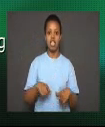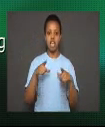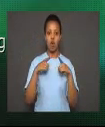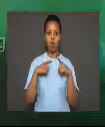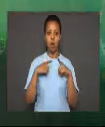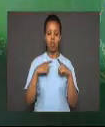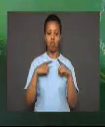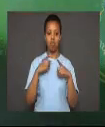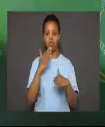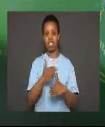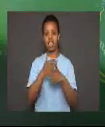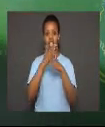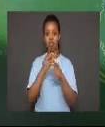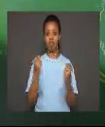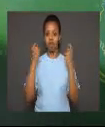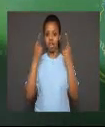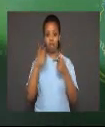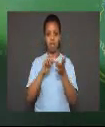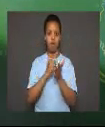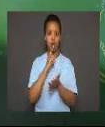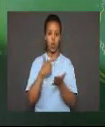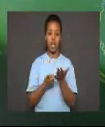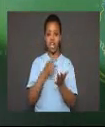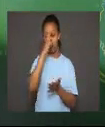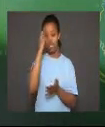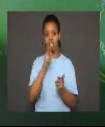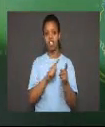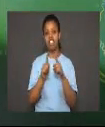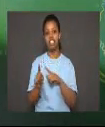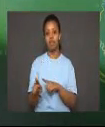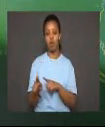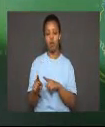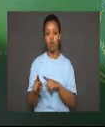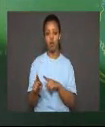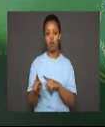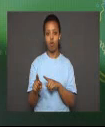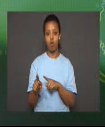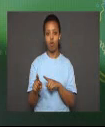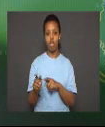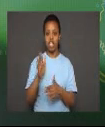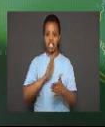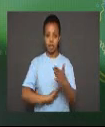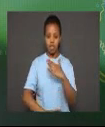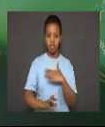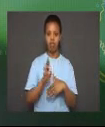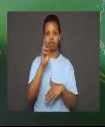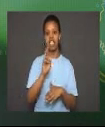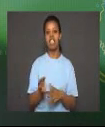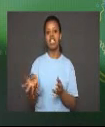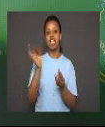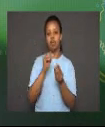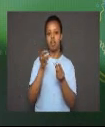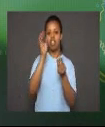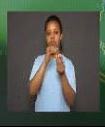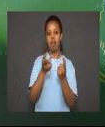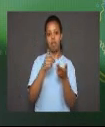made. These factors led to an increase in the birth rate, a